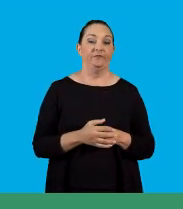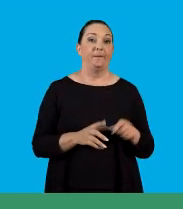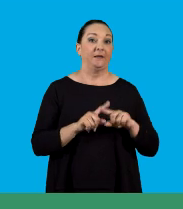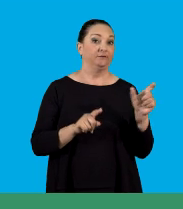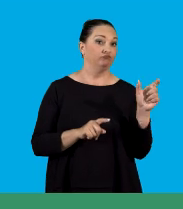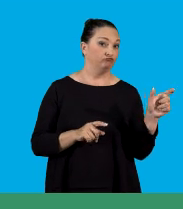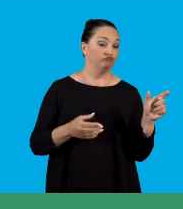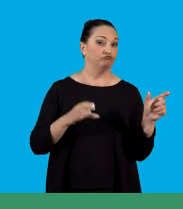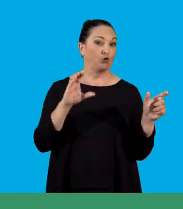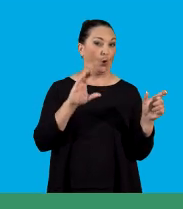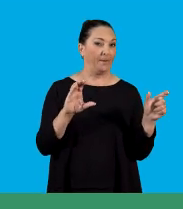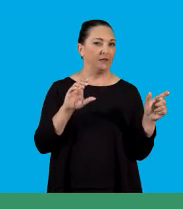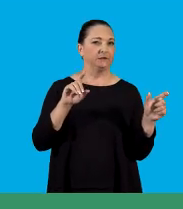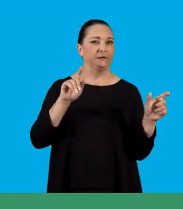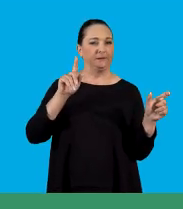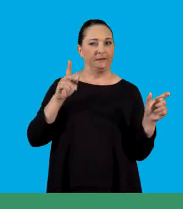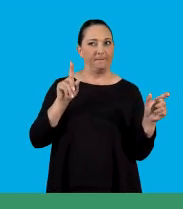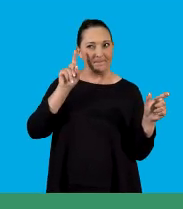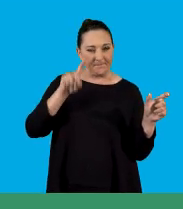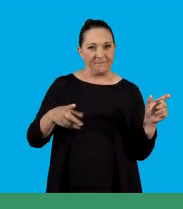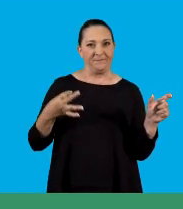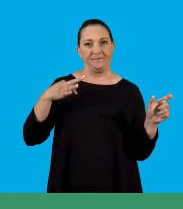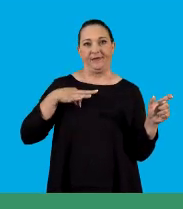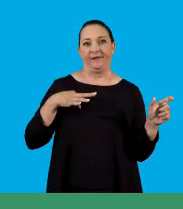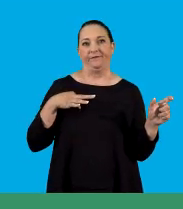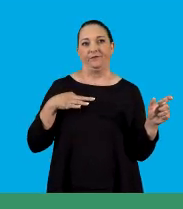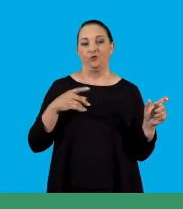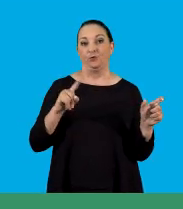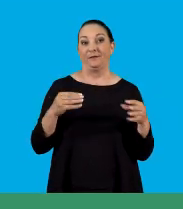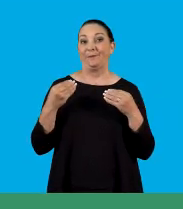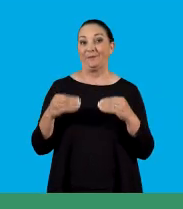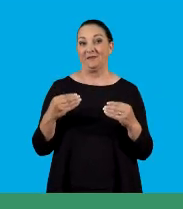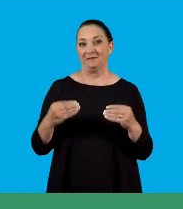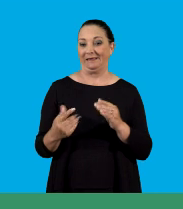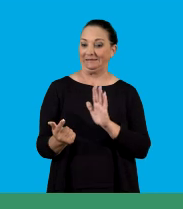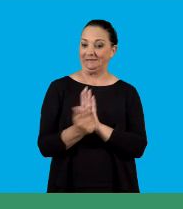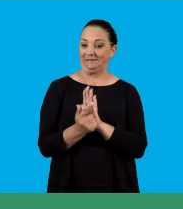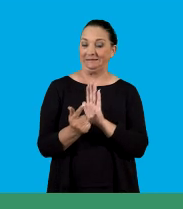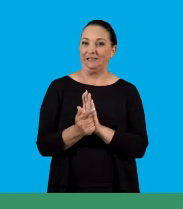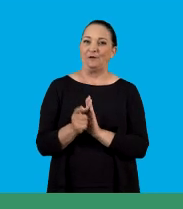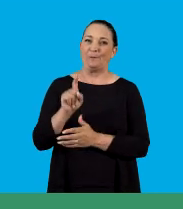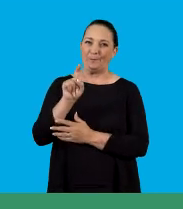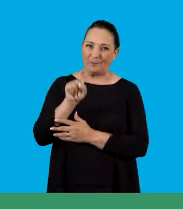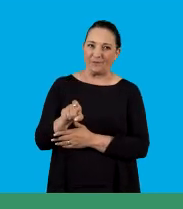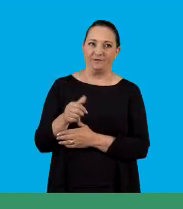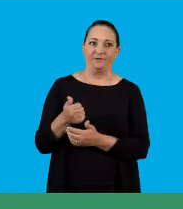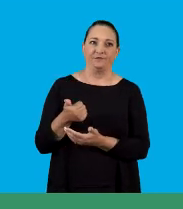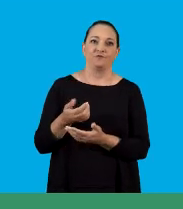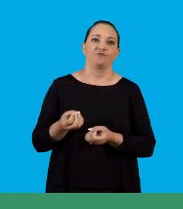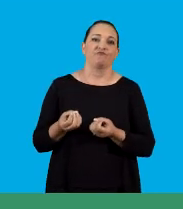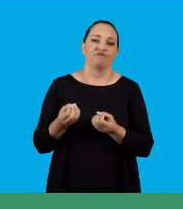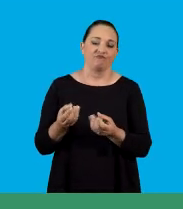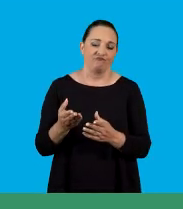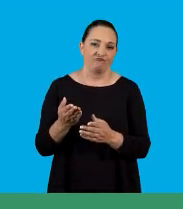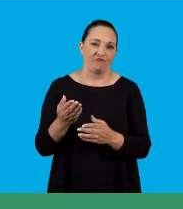compulsory benefits, we said they refer to benefits that businesses are legally required to offer its employees.